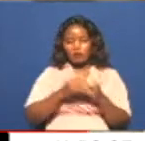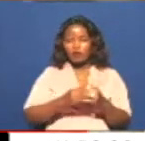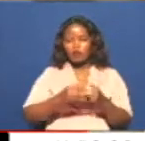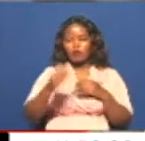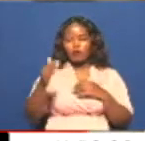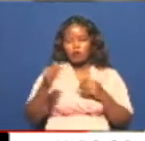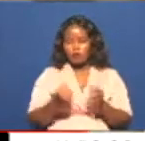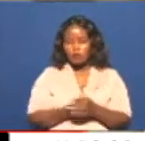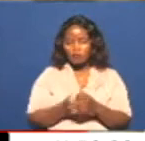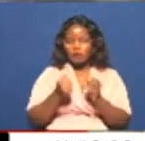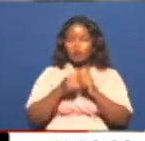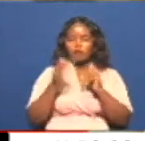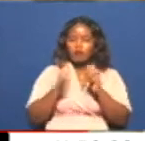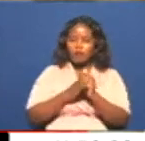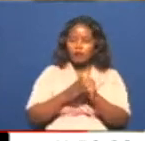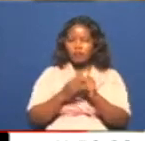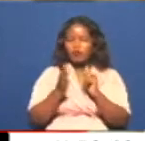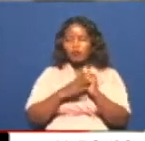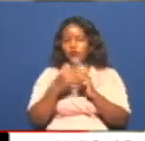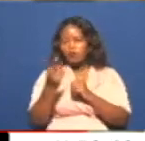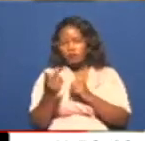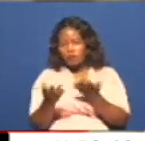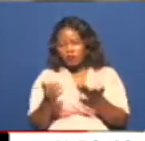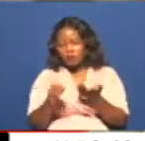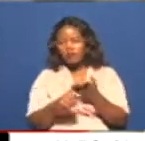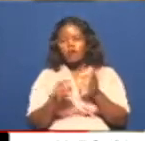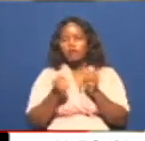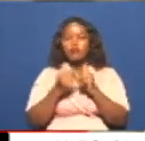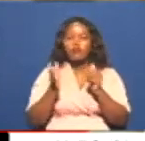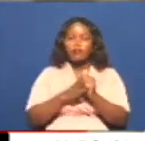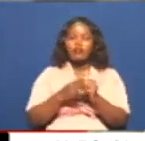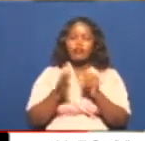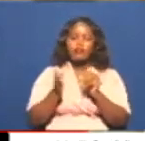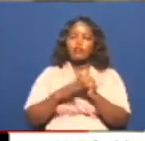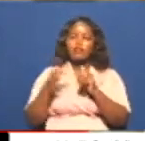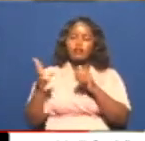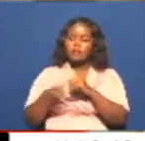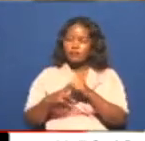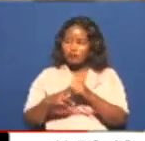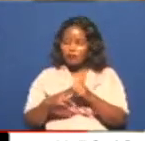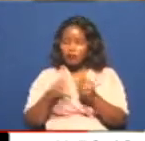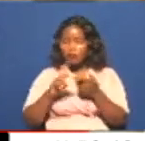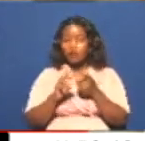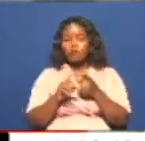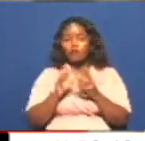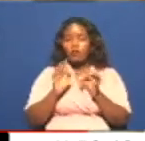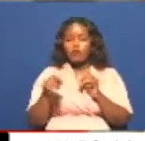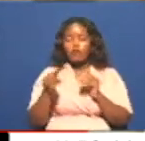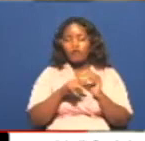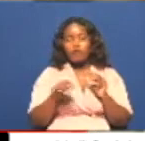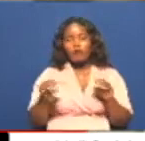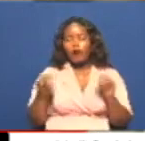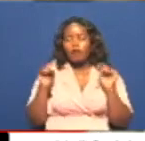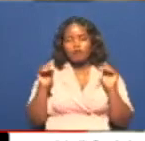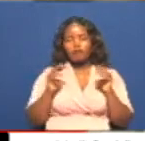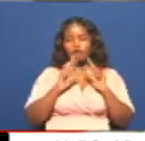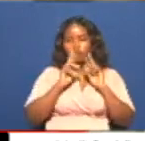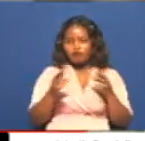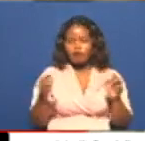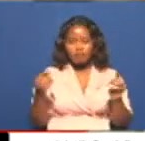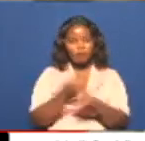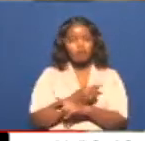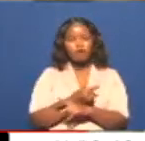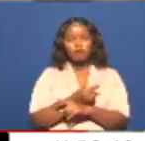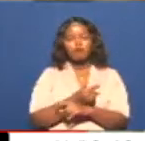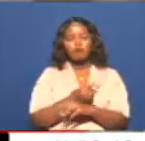in 97. So nothing is changing, but IEBC is sitting and waiting for different results. Mm-hmm. So that is